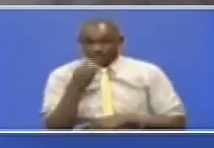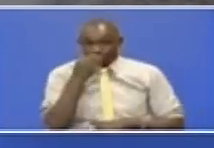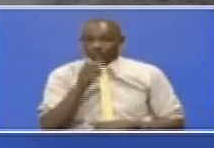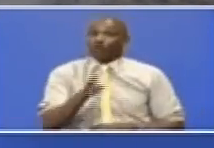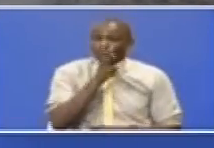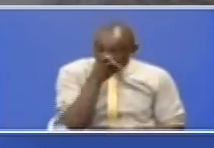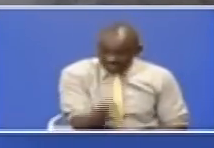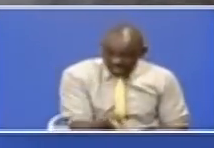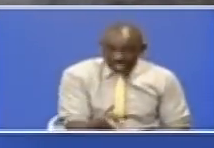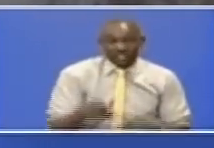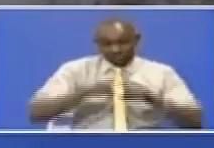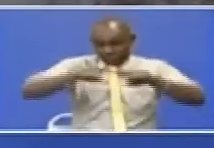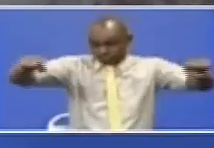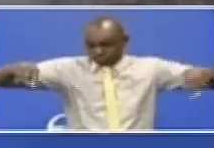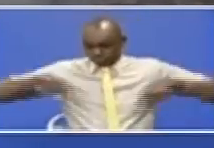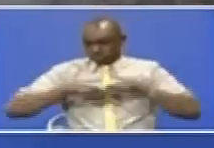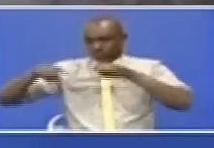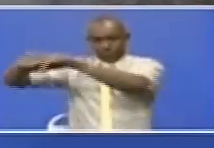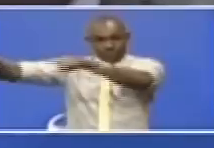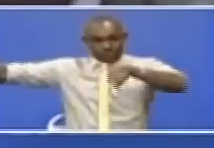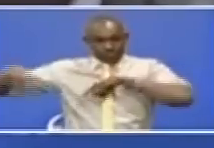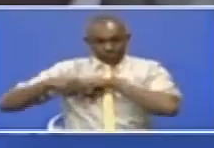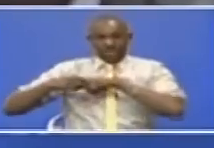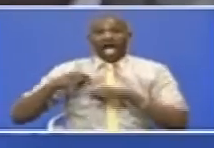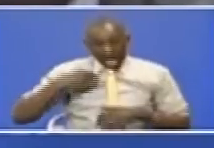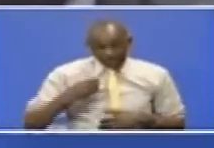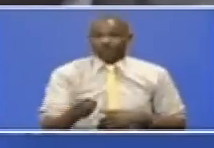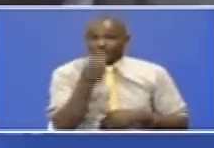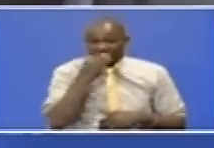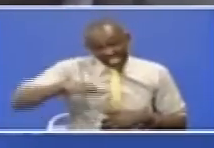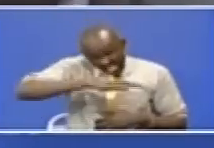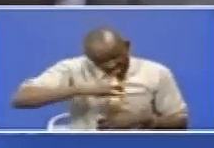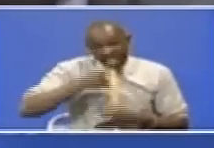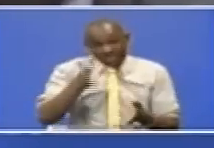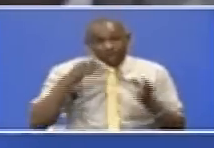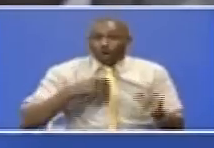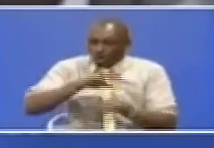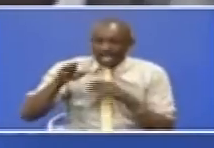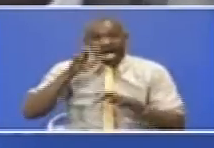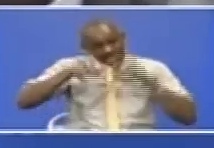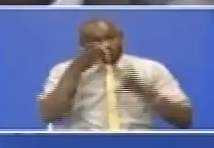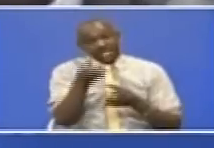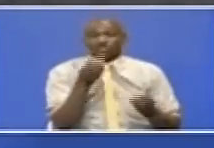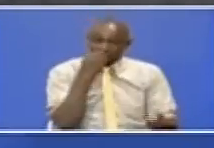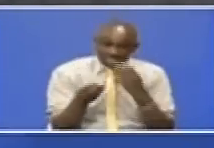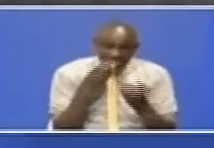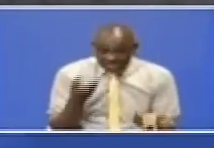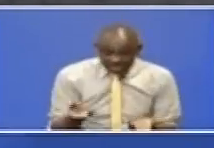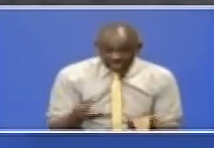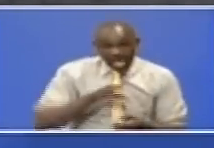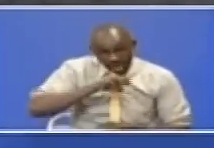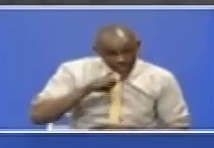here. You need to have the feeding area that you can accommodate all the animals, and you